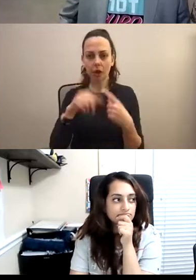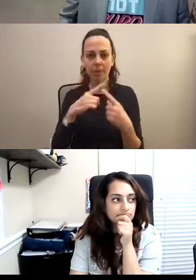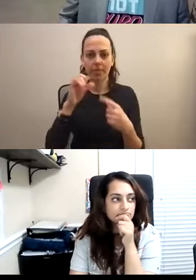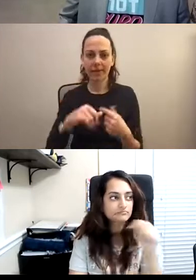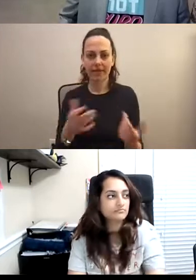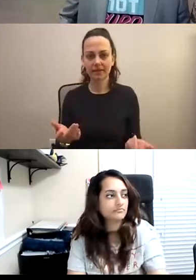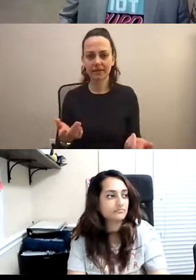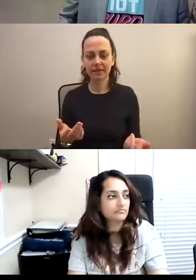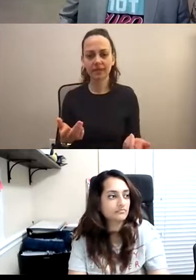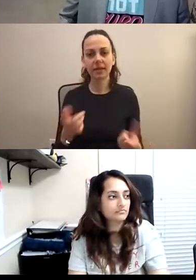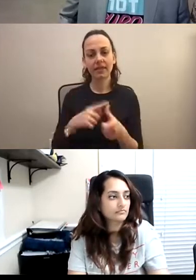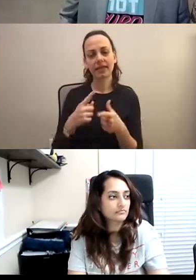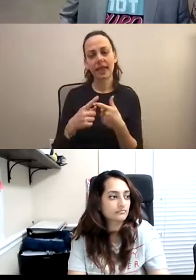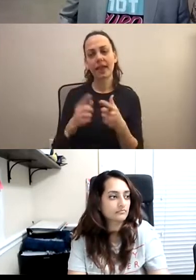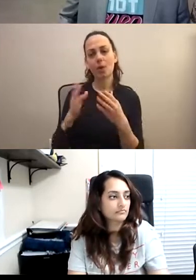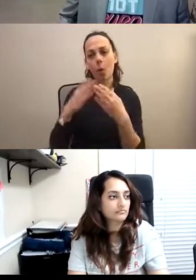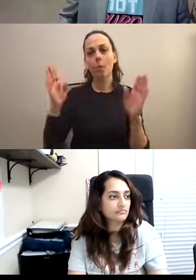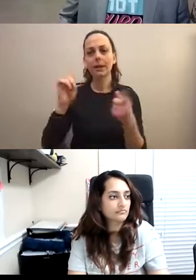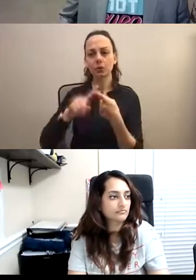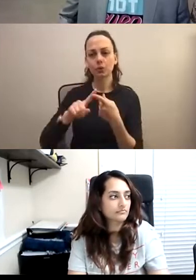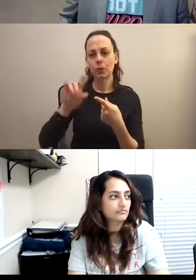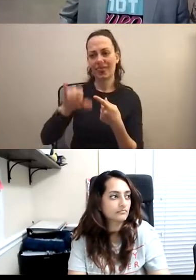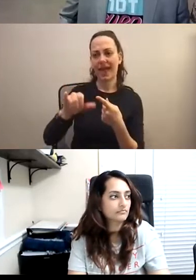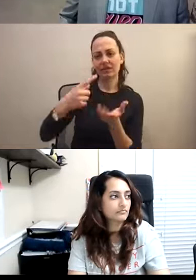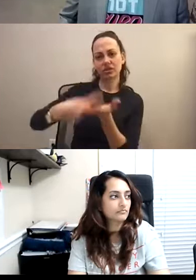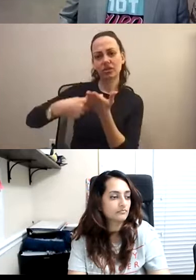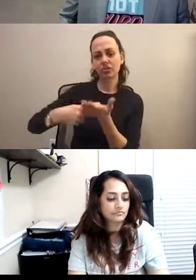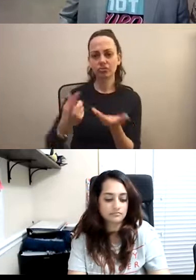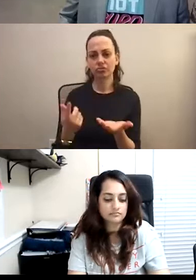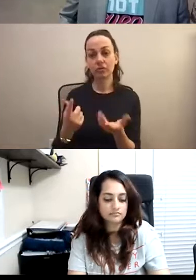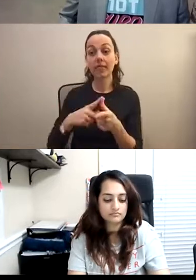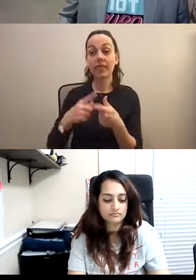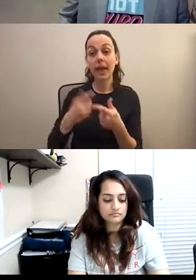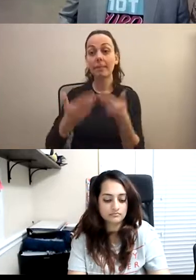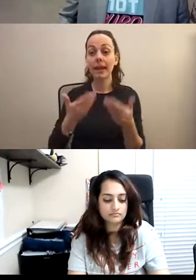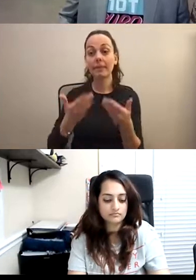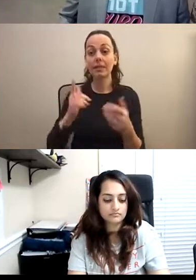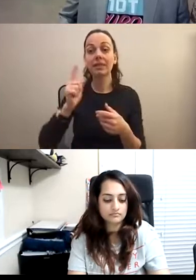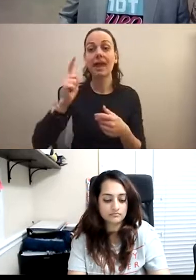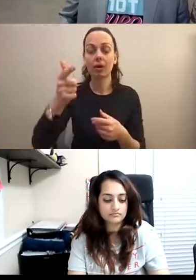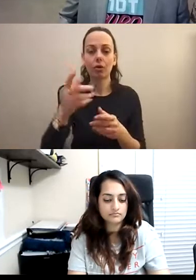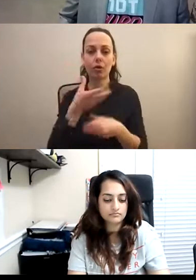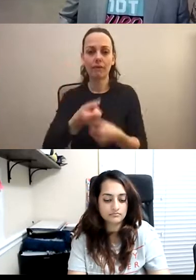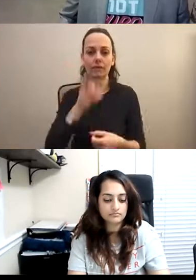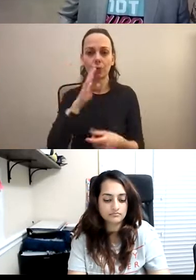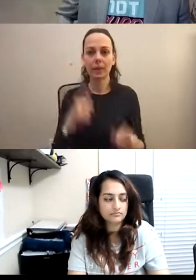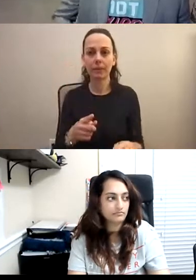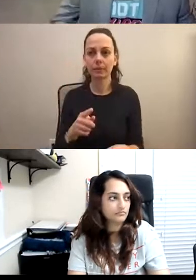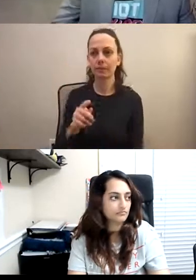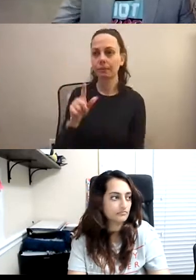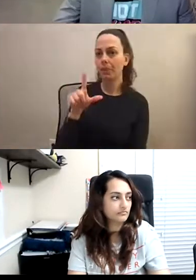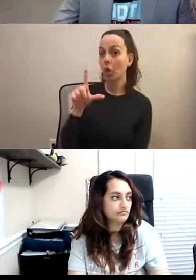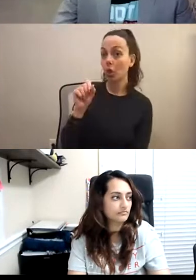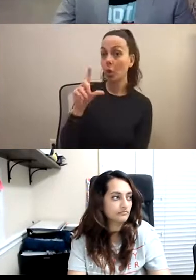can bring space to that, and then maybe from that confidence will come. You know, I cannot hop right